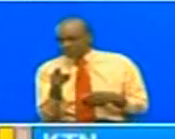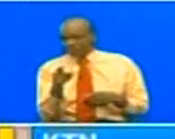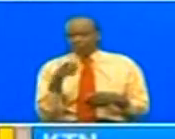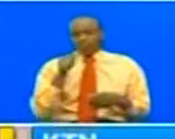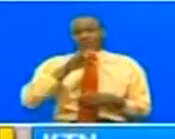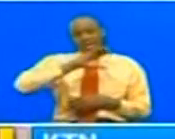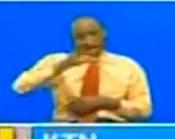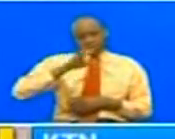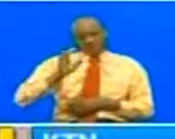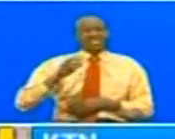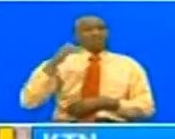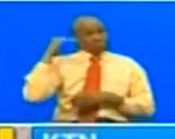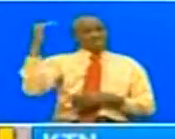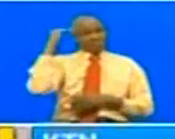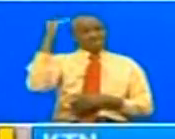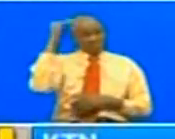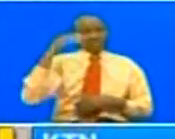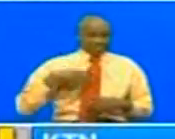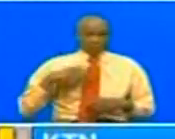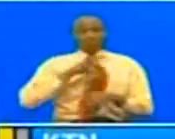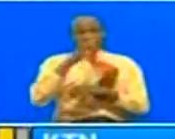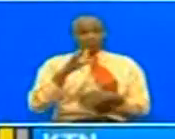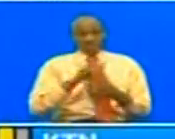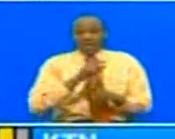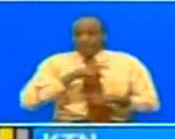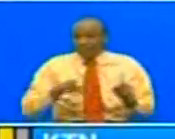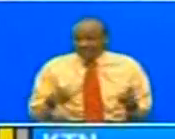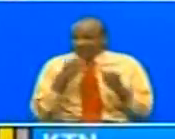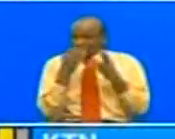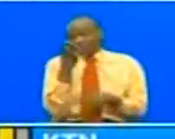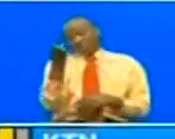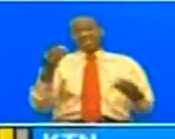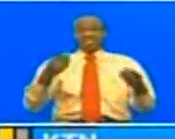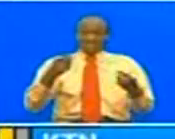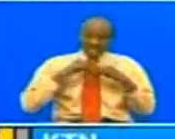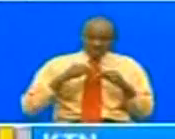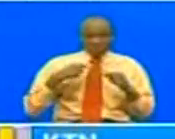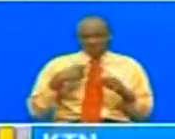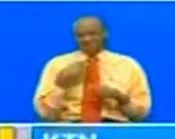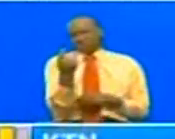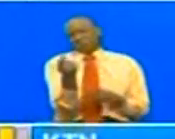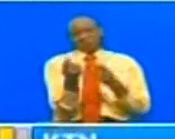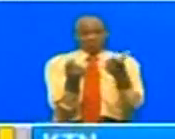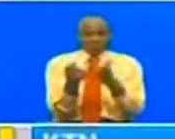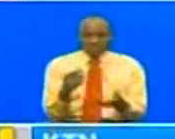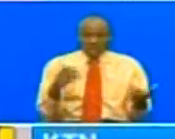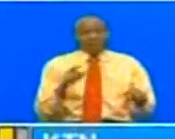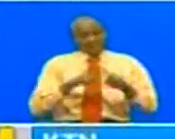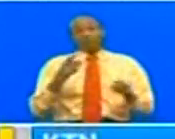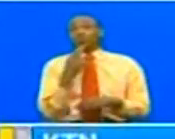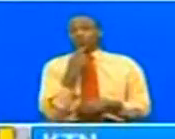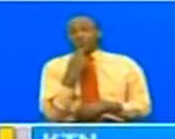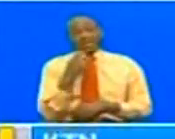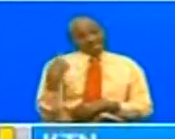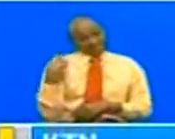county top officials for security, but the information they were giving was also scanty. So on Tuesday morning, that is yesterday